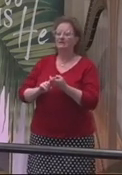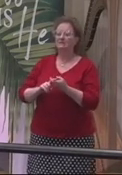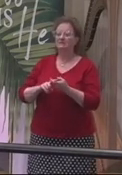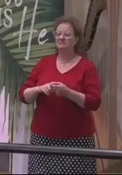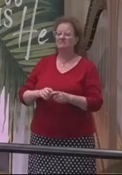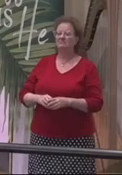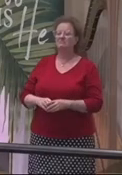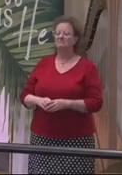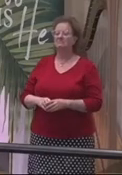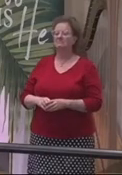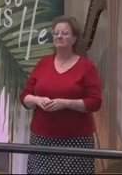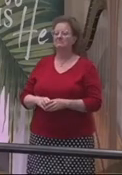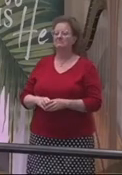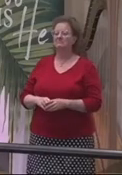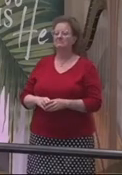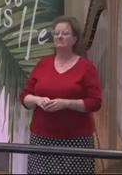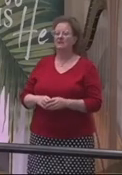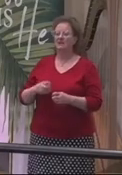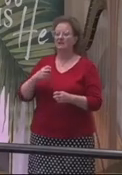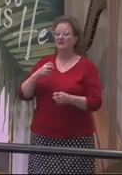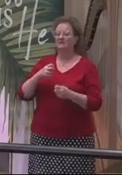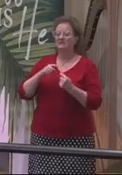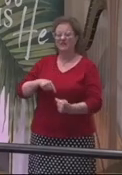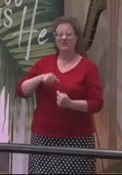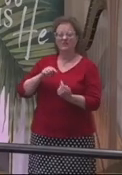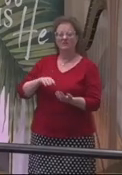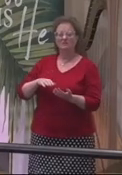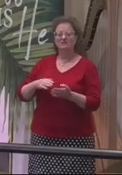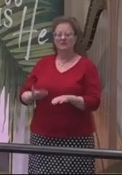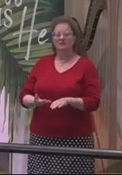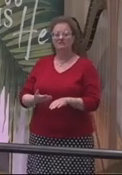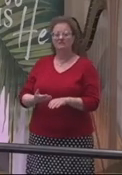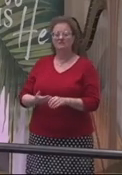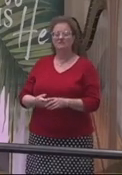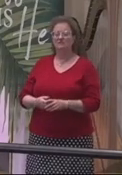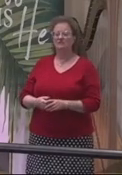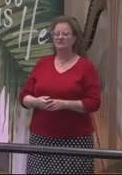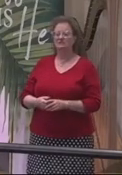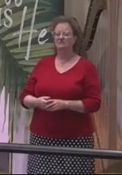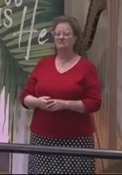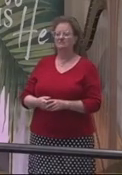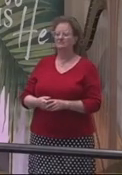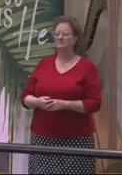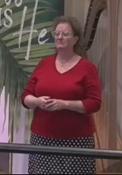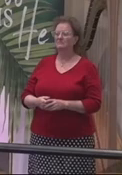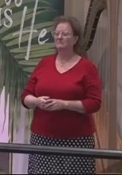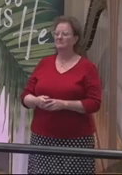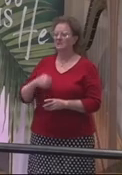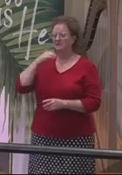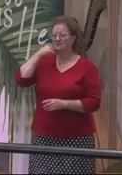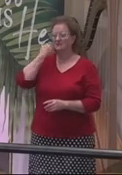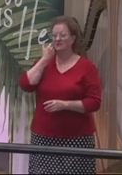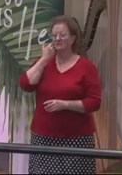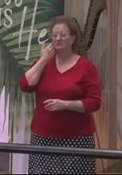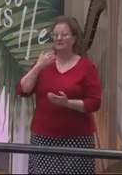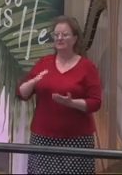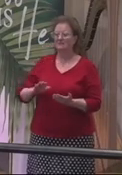then finally he suffers and dies publicly, humiliated in death. That was